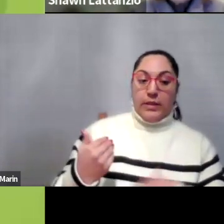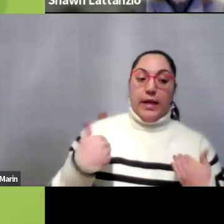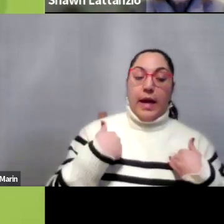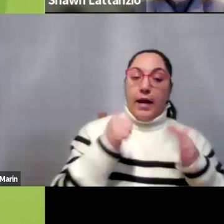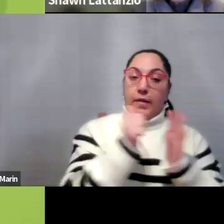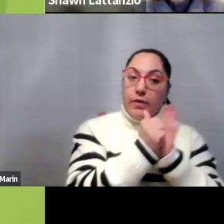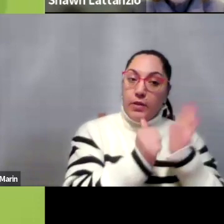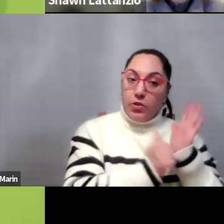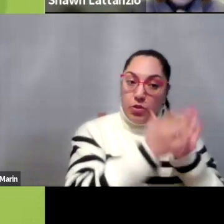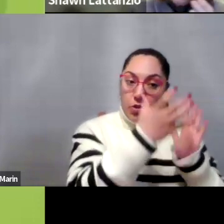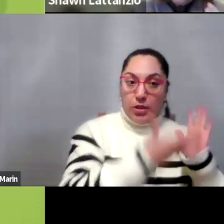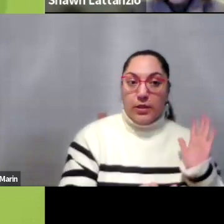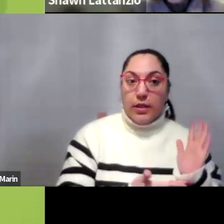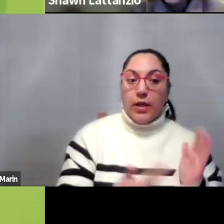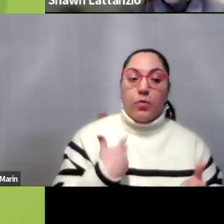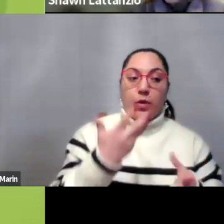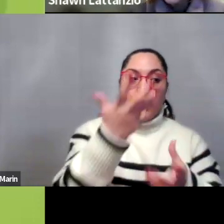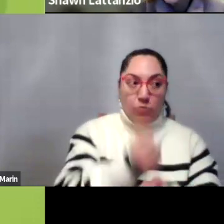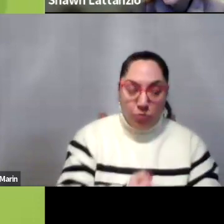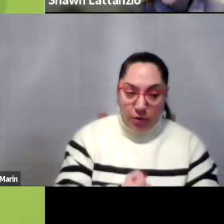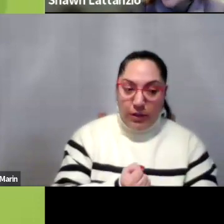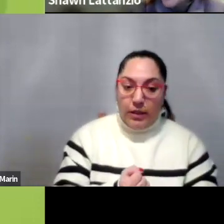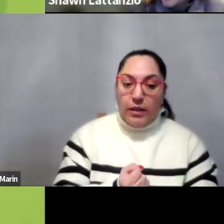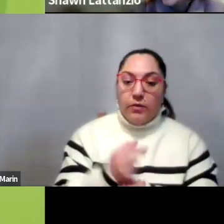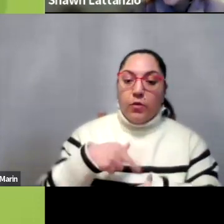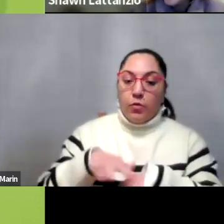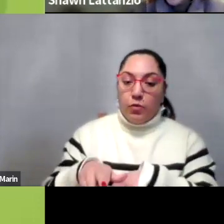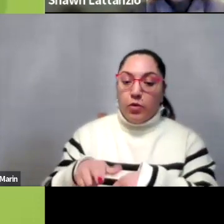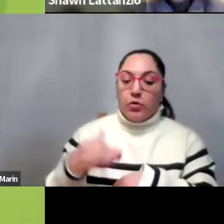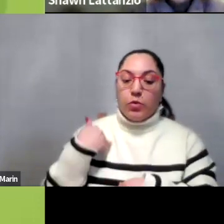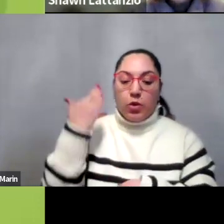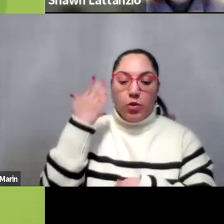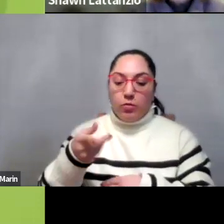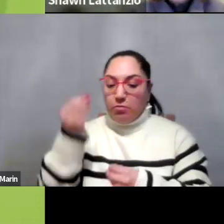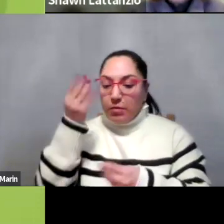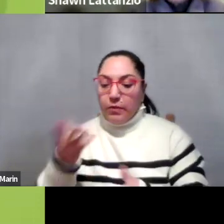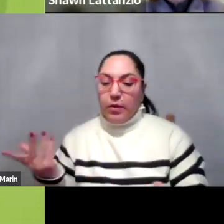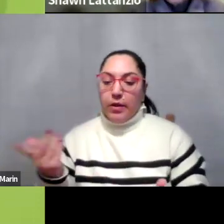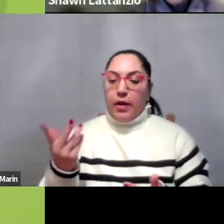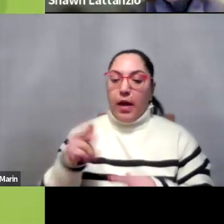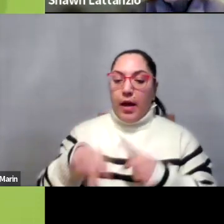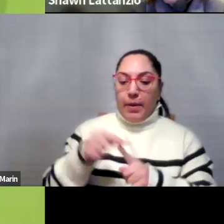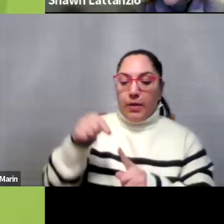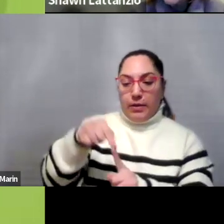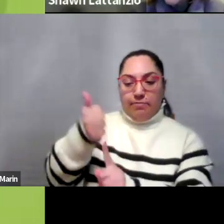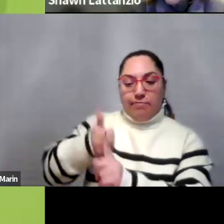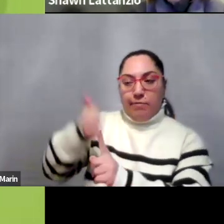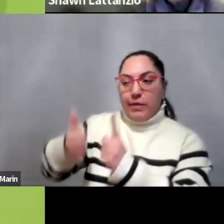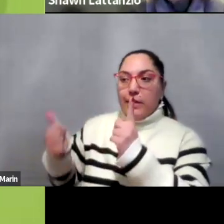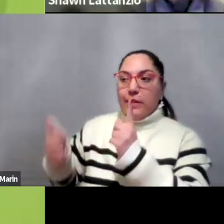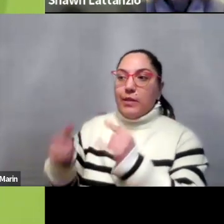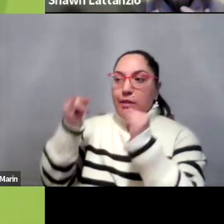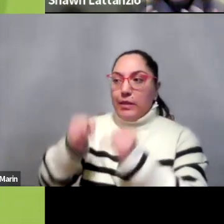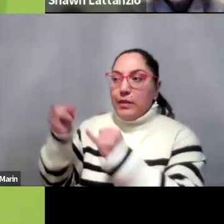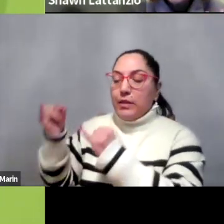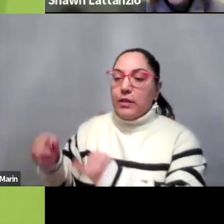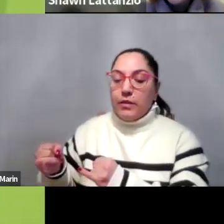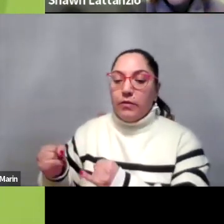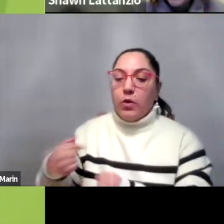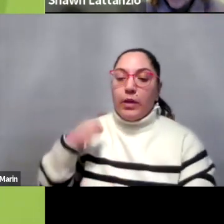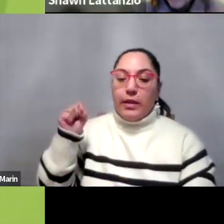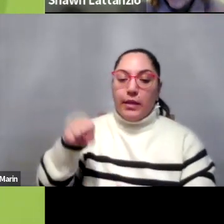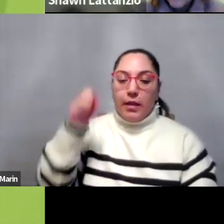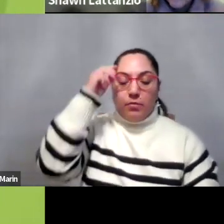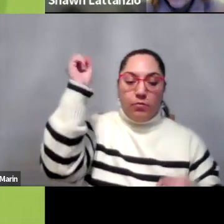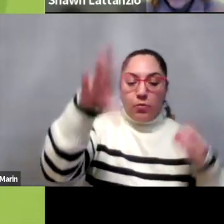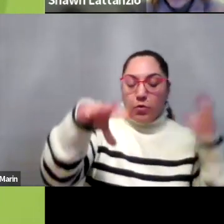and we receive the referrals. The referrals give us information on the child or the youth, and we're sometimes at this meeting able to brainstorm